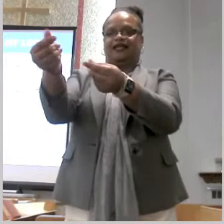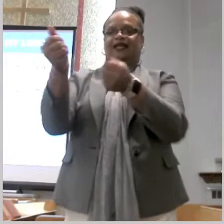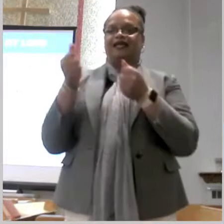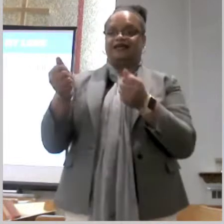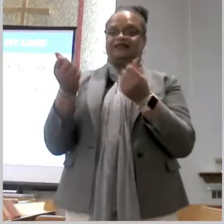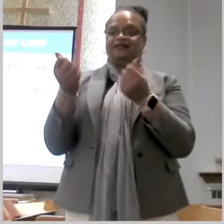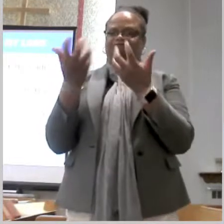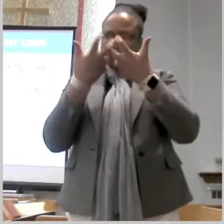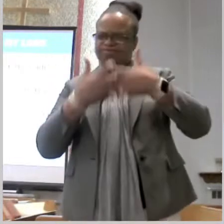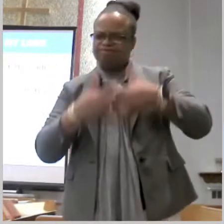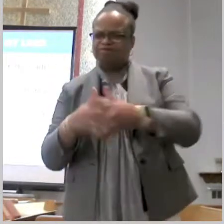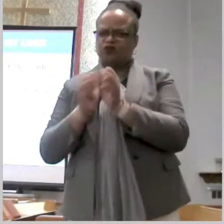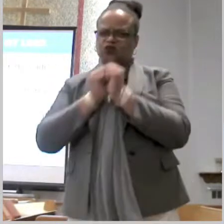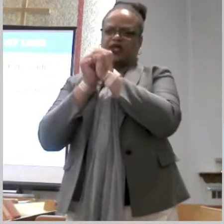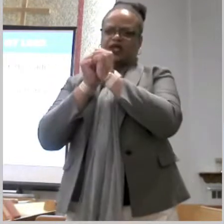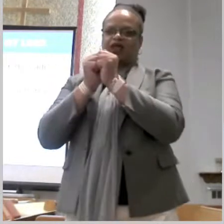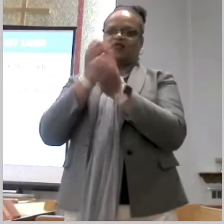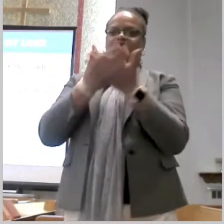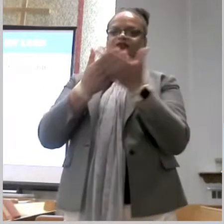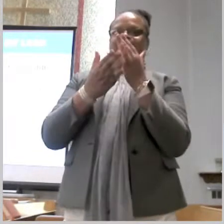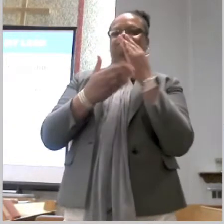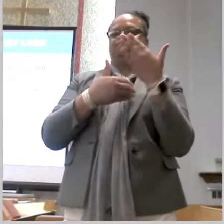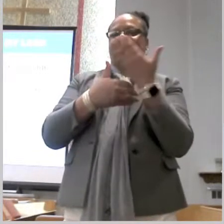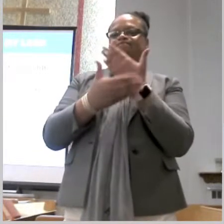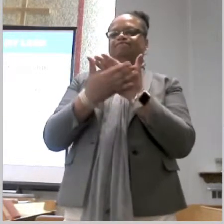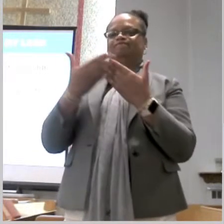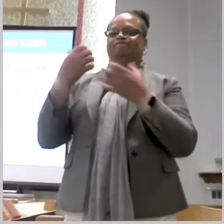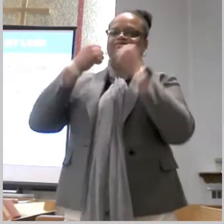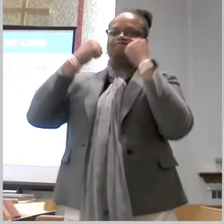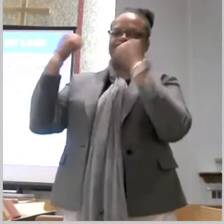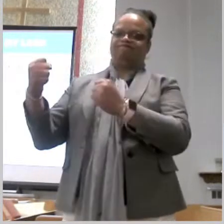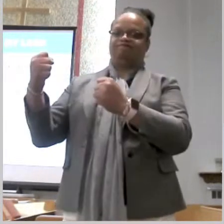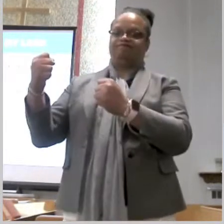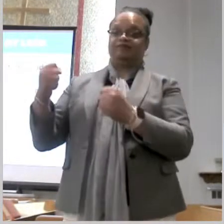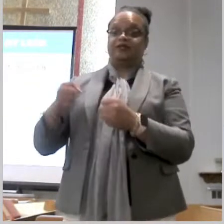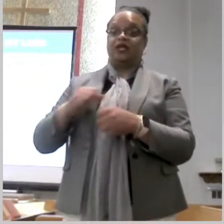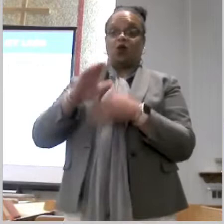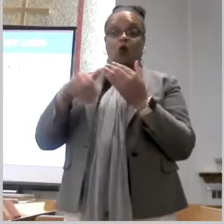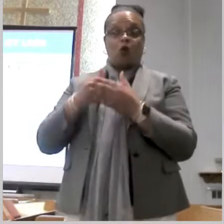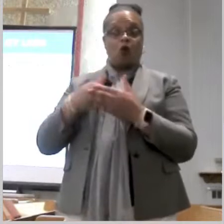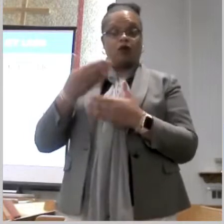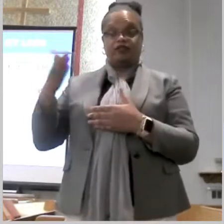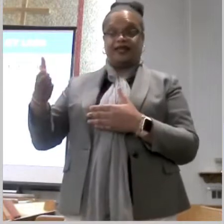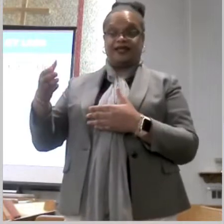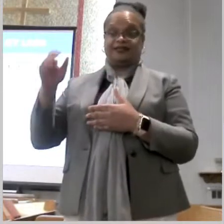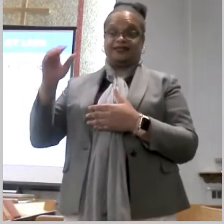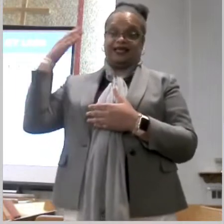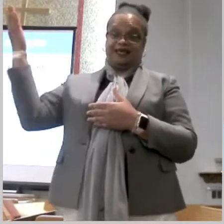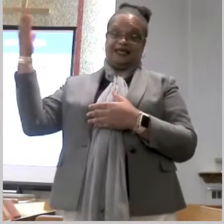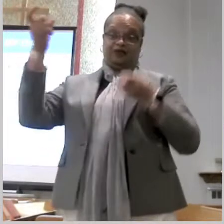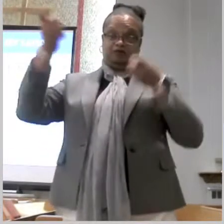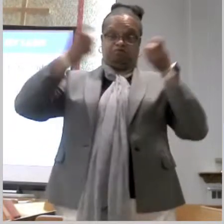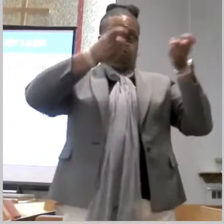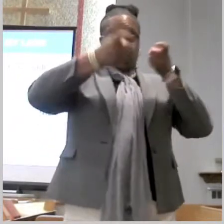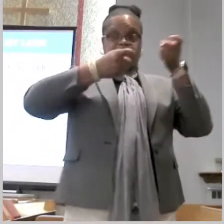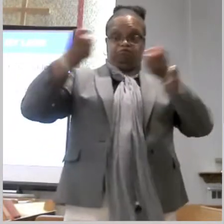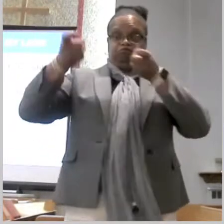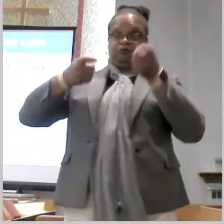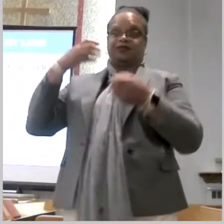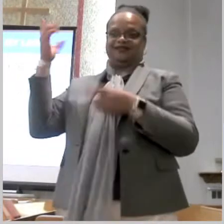land, fashioned them together with His mighty hand. Under His control, they move at His